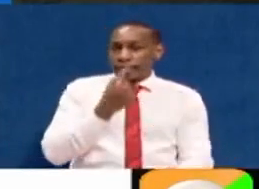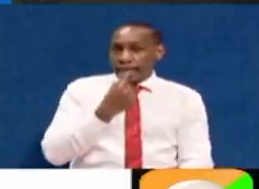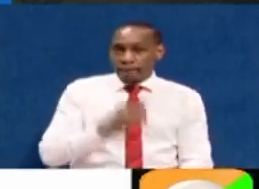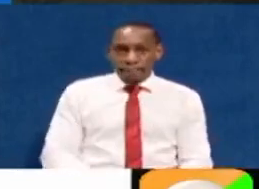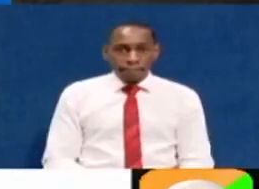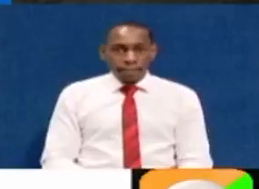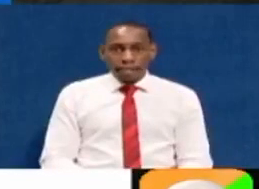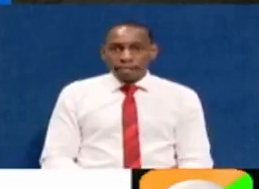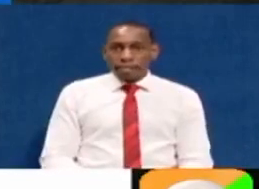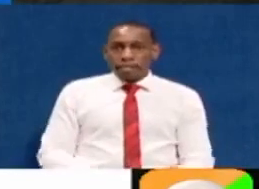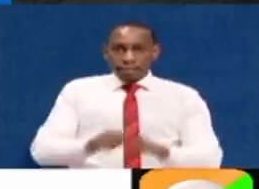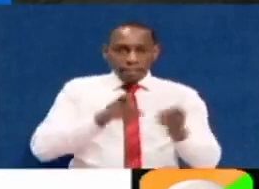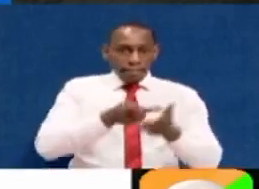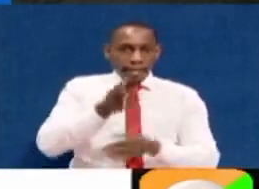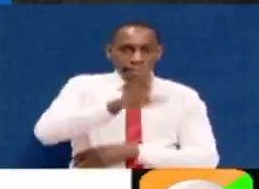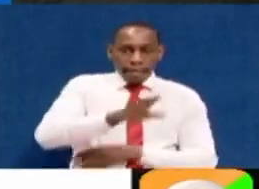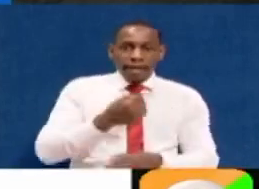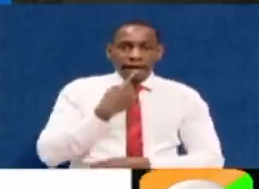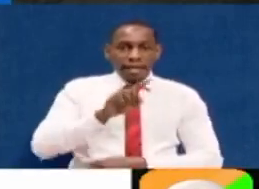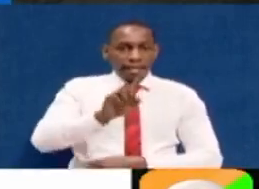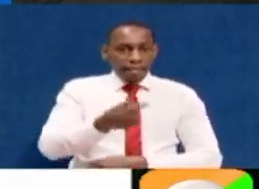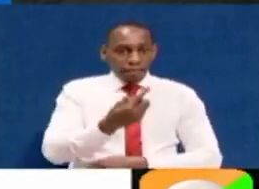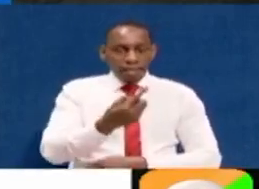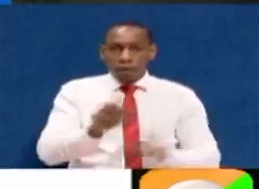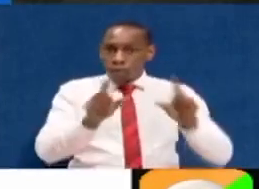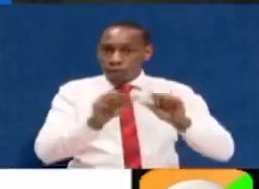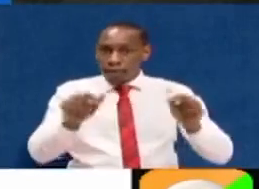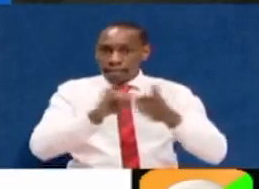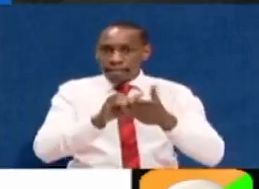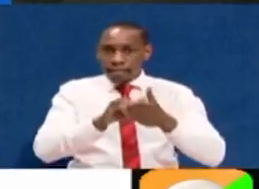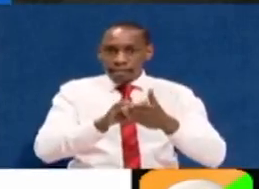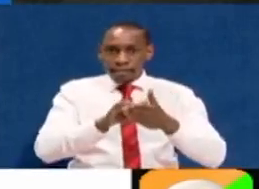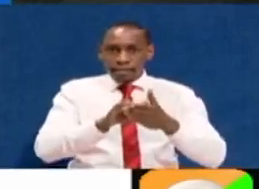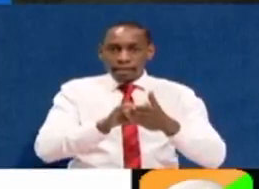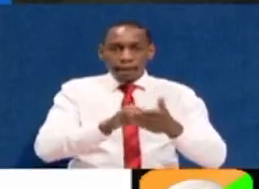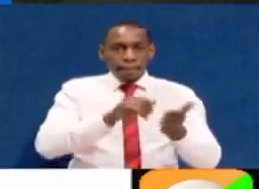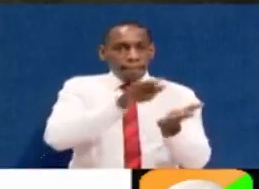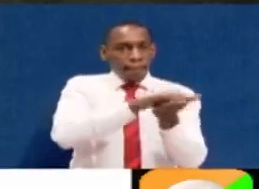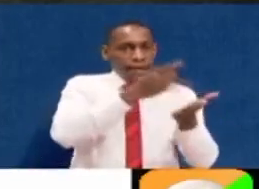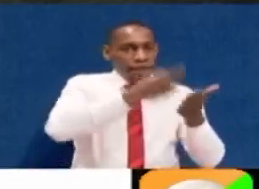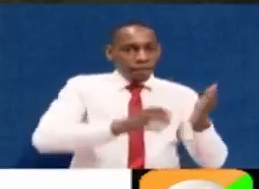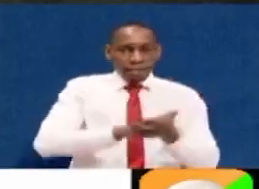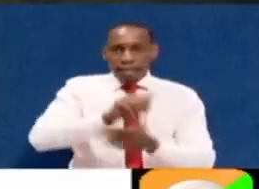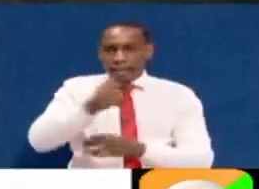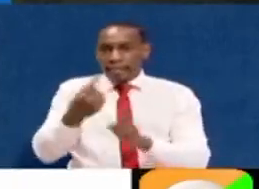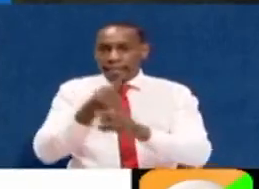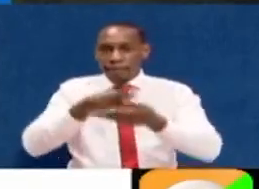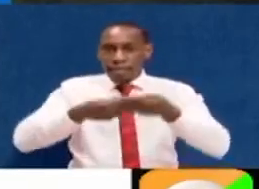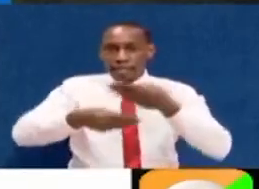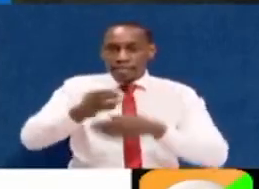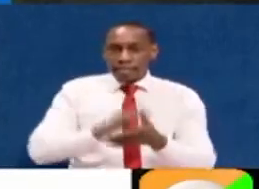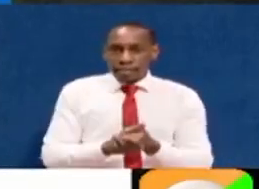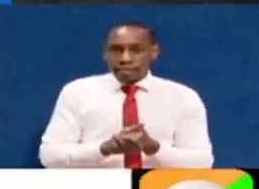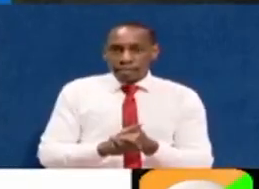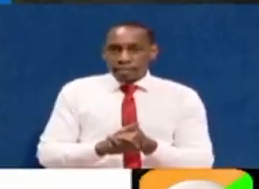contraceptives. While a refund was made, 100,000 shillings was allegedly retained as bank charges. In another transaction,